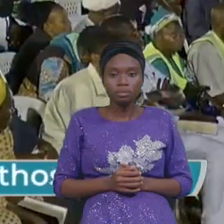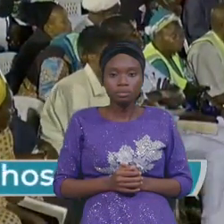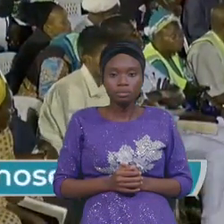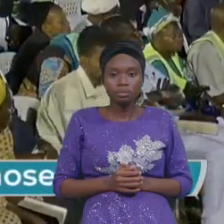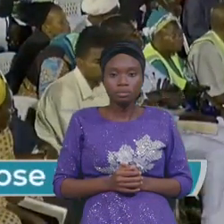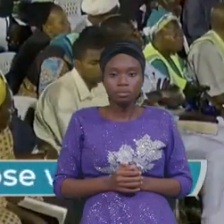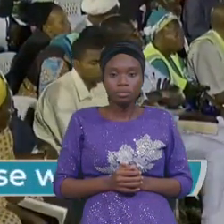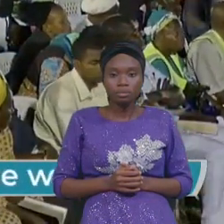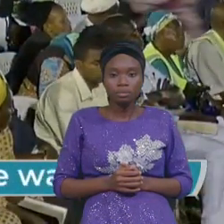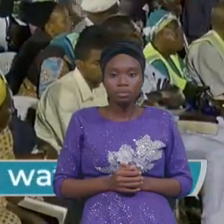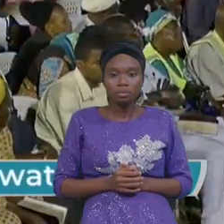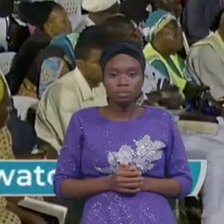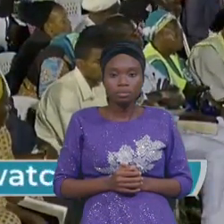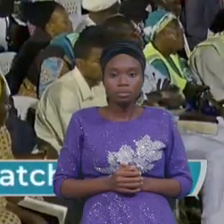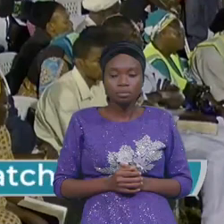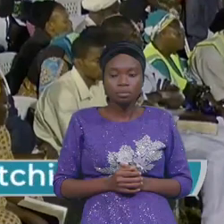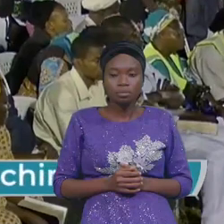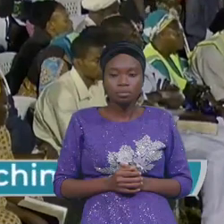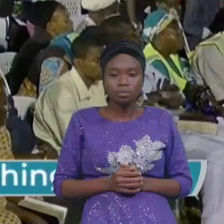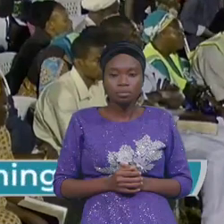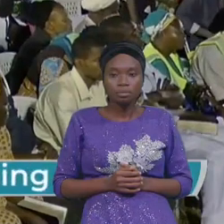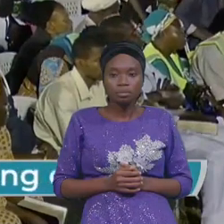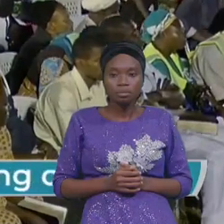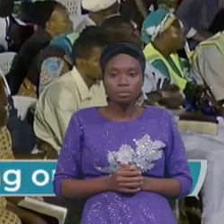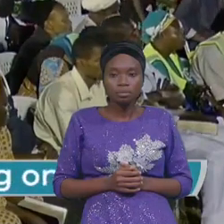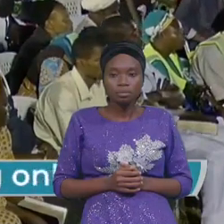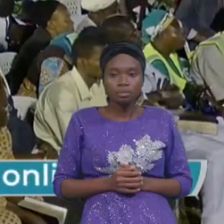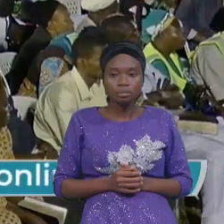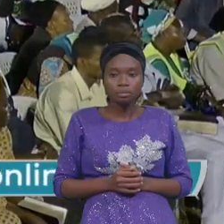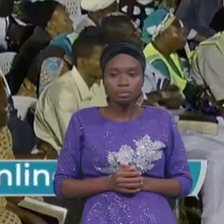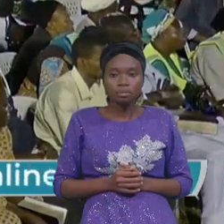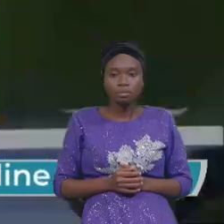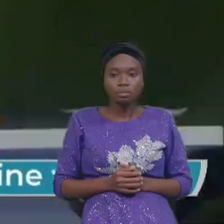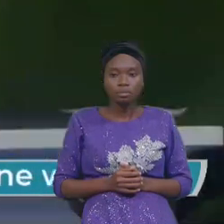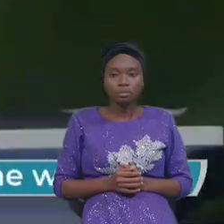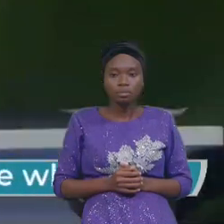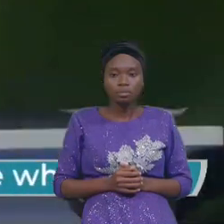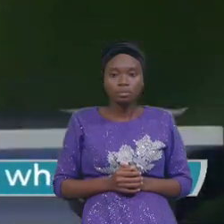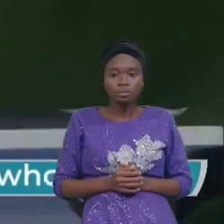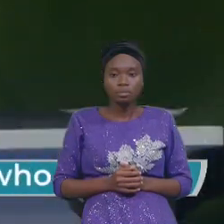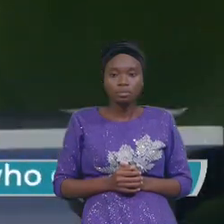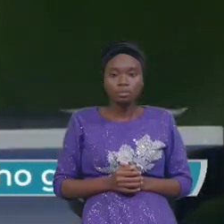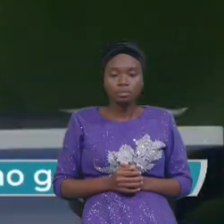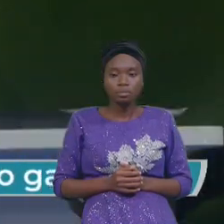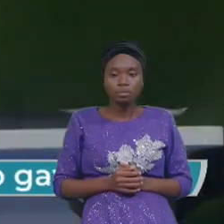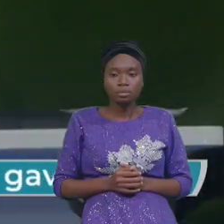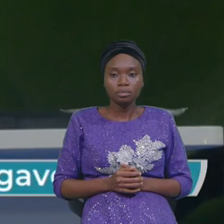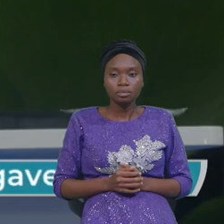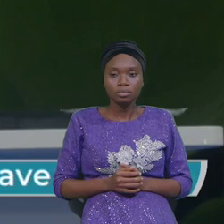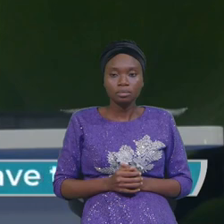well. Those are the far back. Can you do same? If you are true,